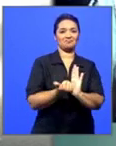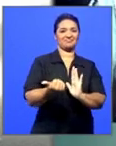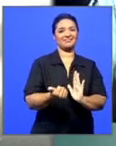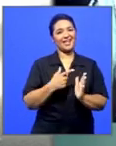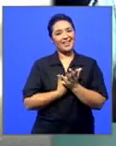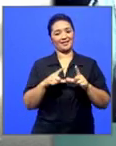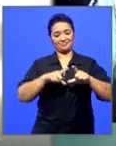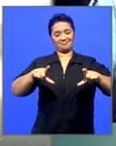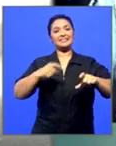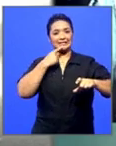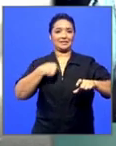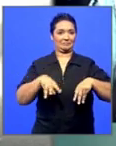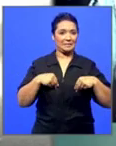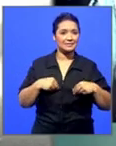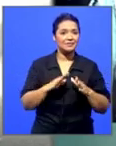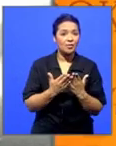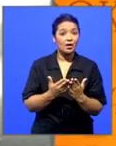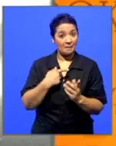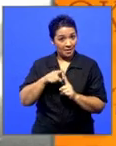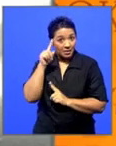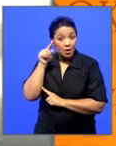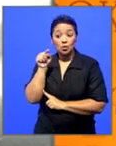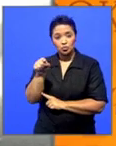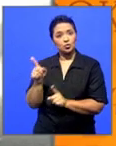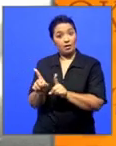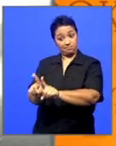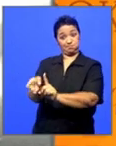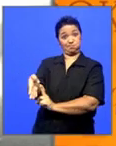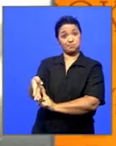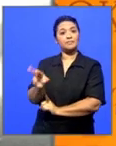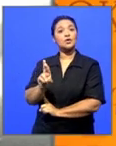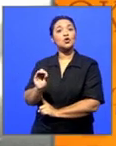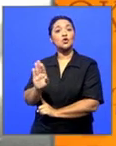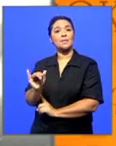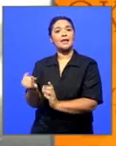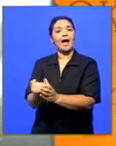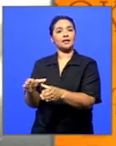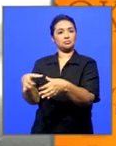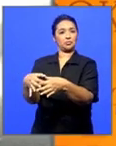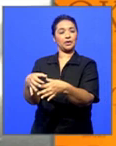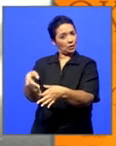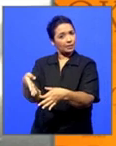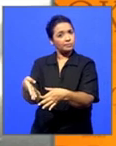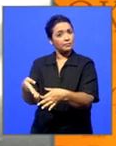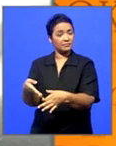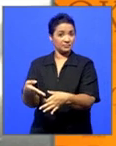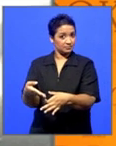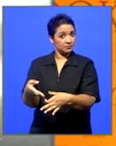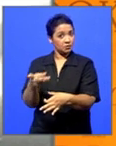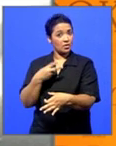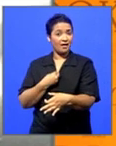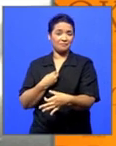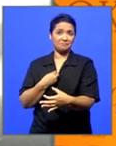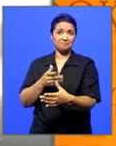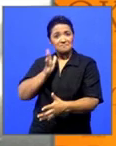a little note from him. But I know that you were on Robben Island yourself, and that he may have shared something with you. Do you have